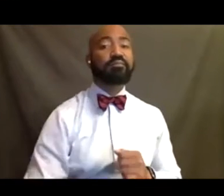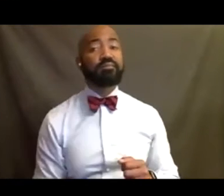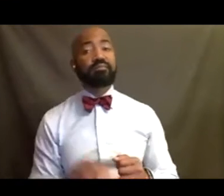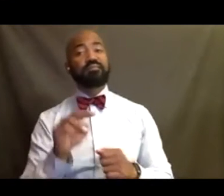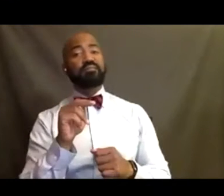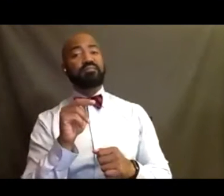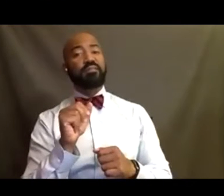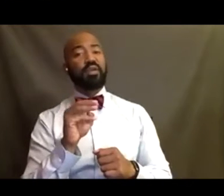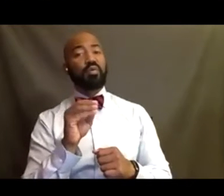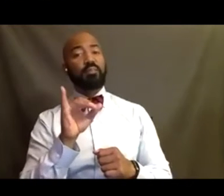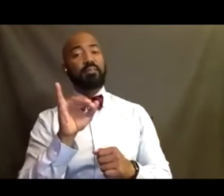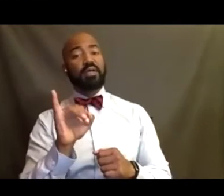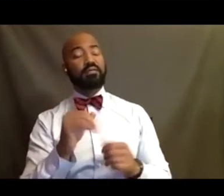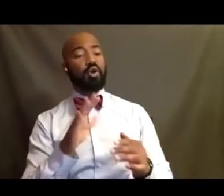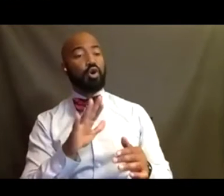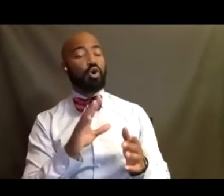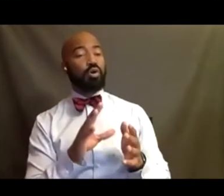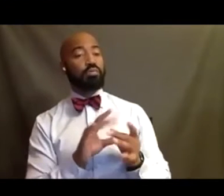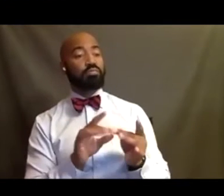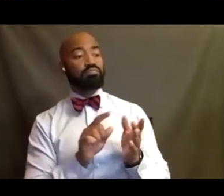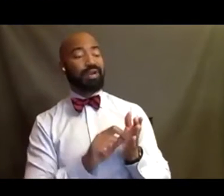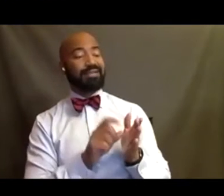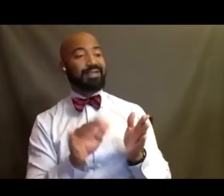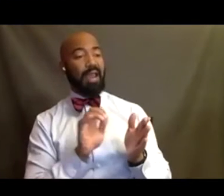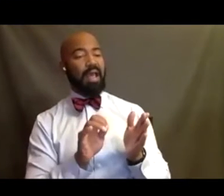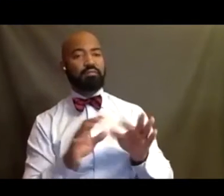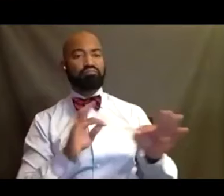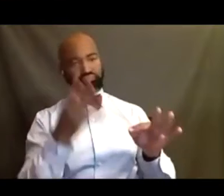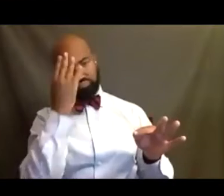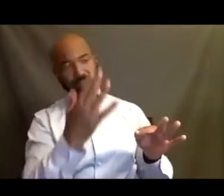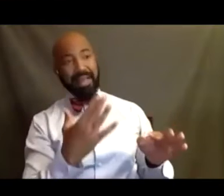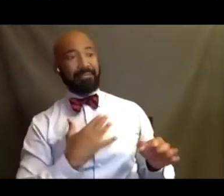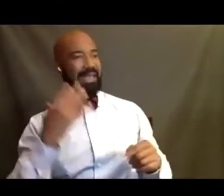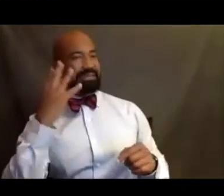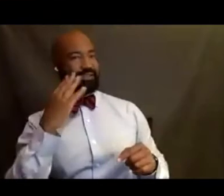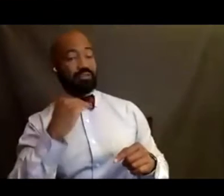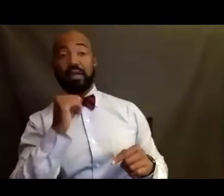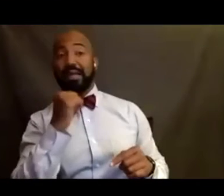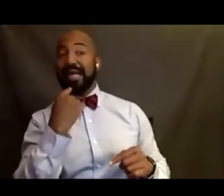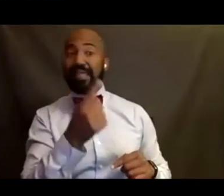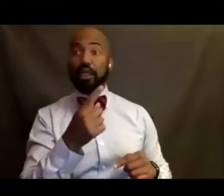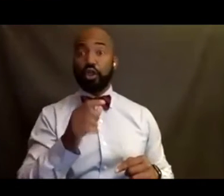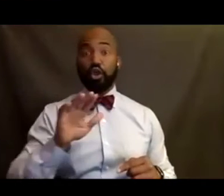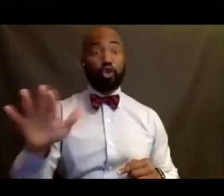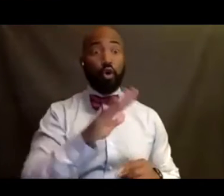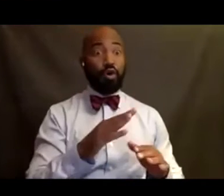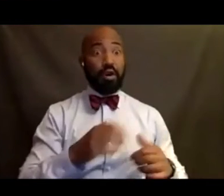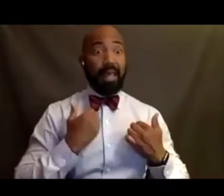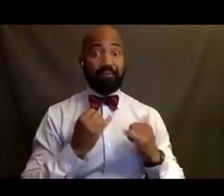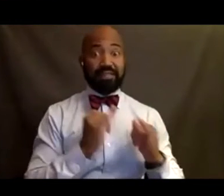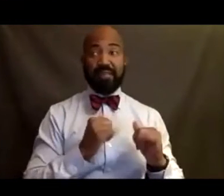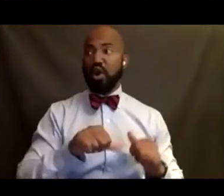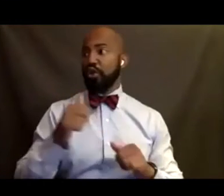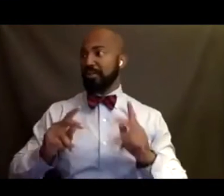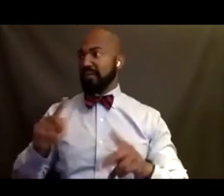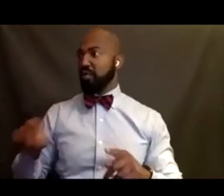so like, she lets you know that this is my experience. Mm-hmm. This is my experience. I'm not telling you that this is your life. I'm not telling you you're going to go through